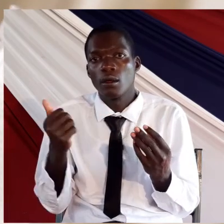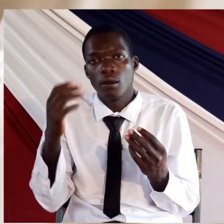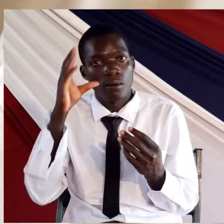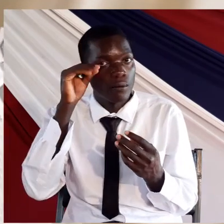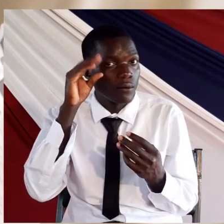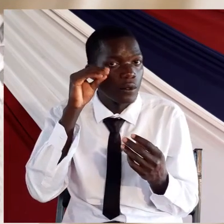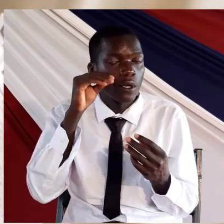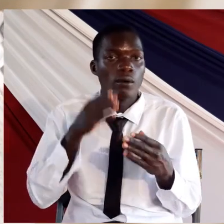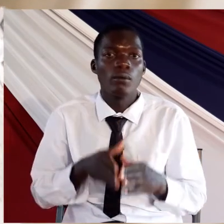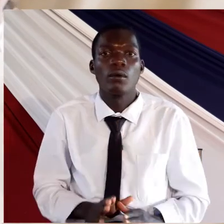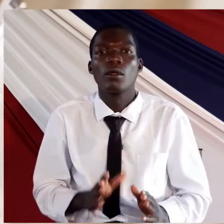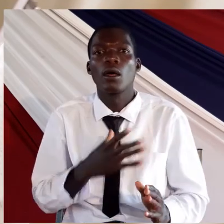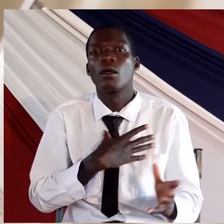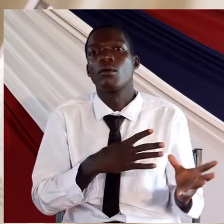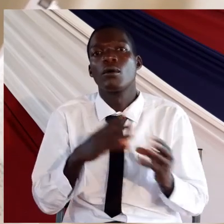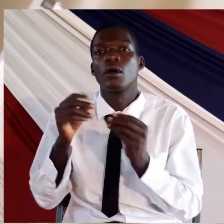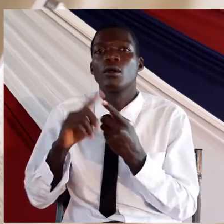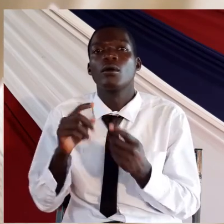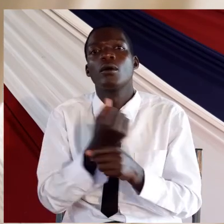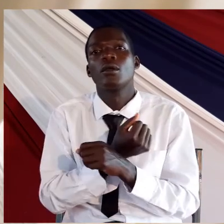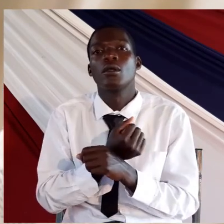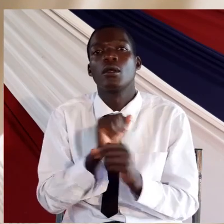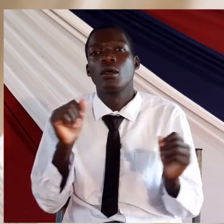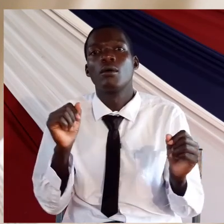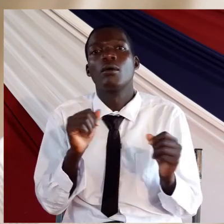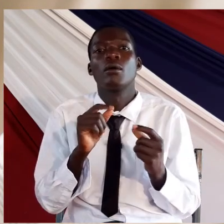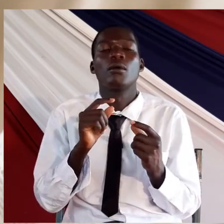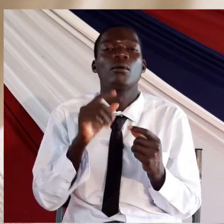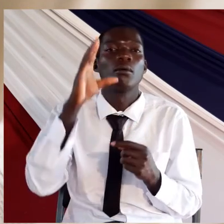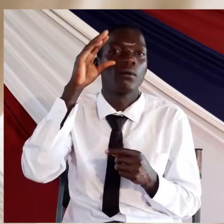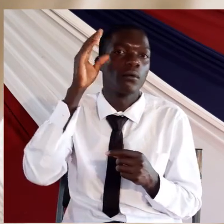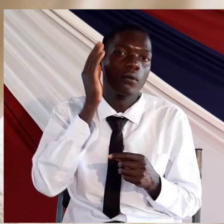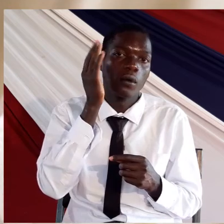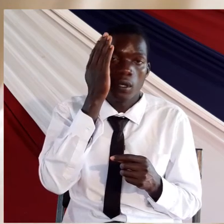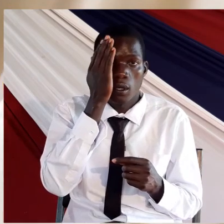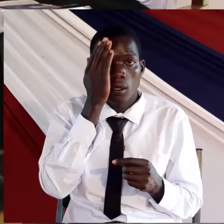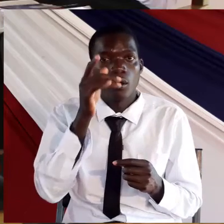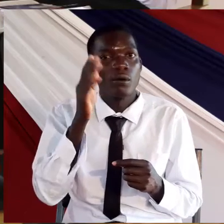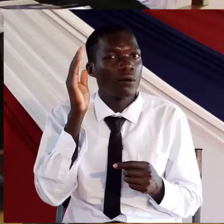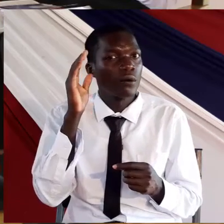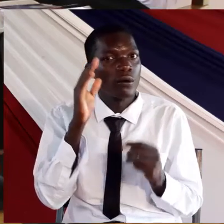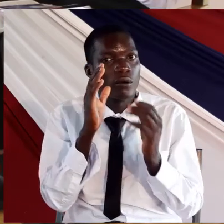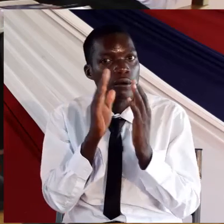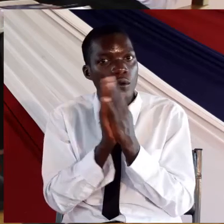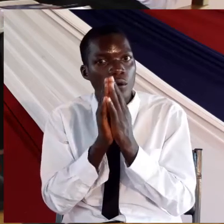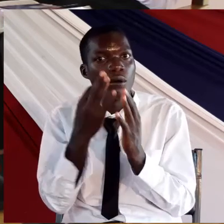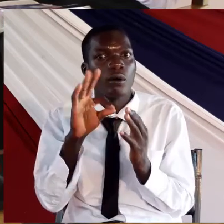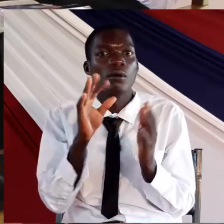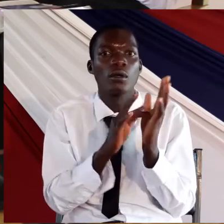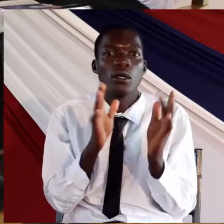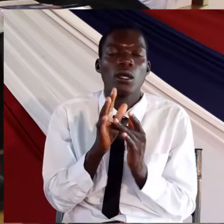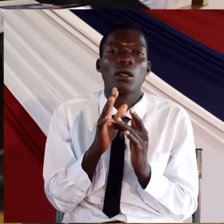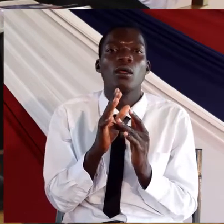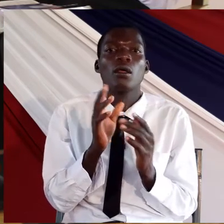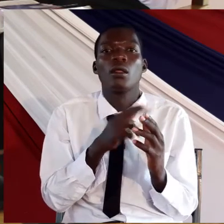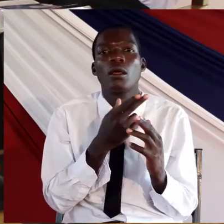was born and went to save the children of Israel. You would look at the story of Jesus, their history, their myths,